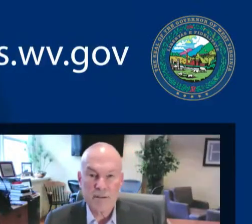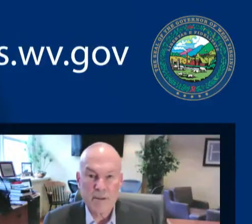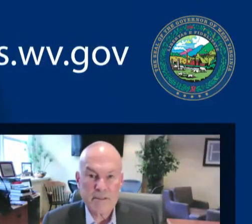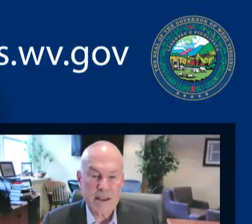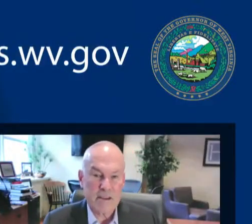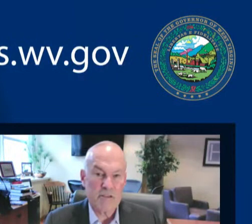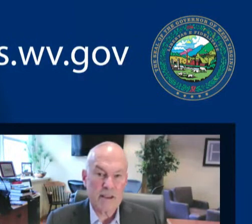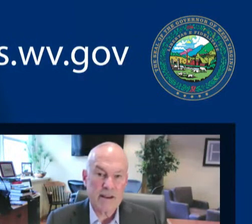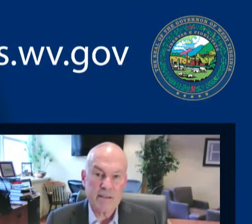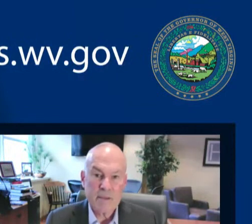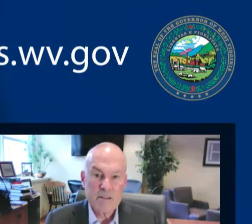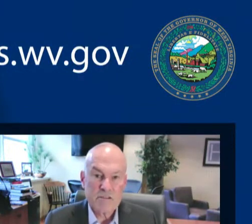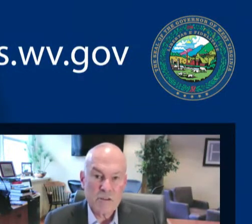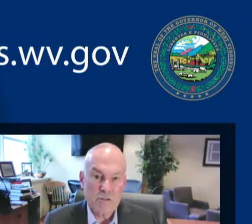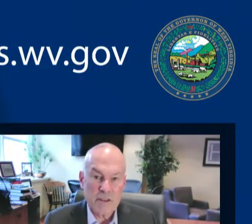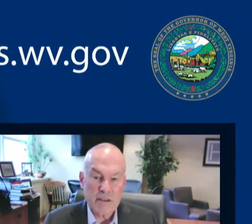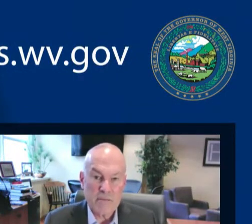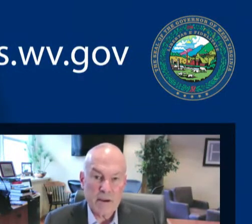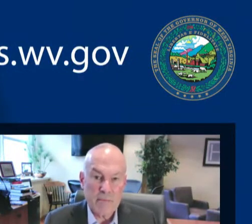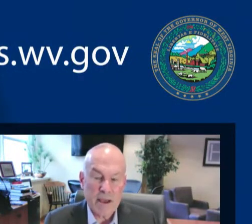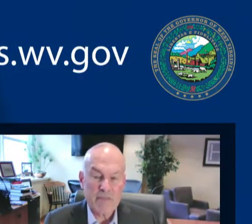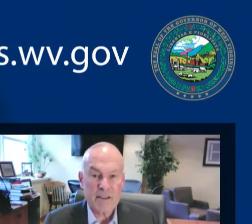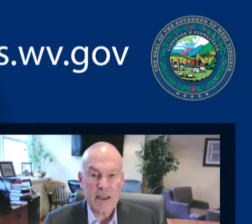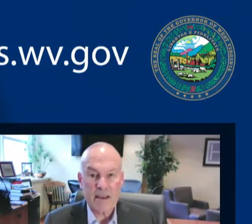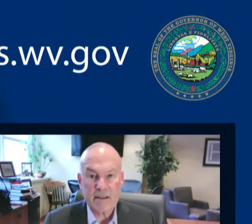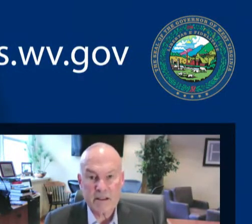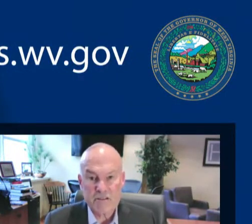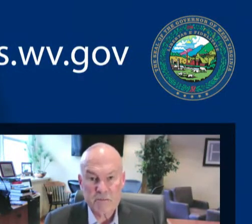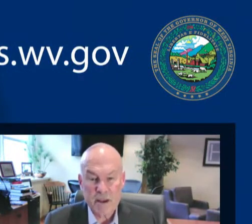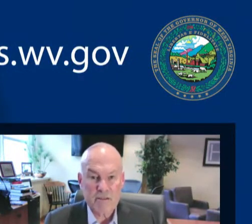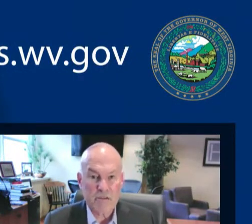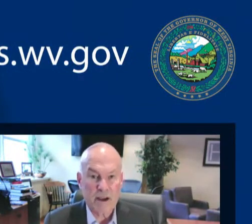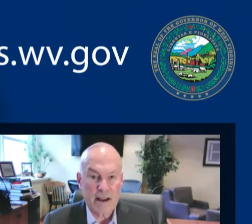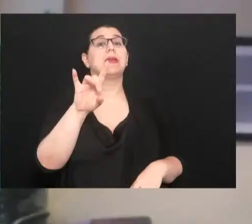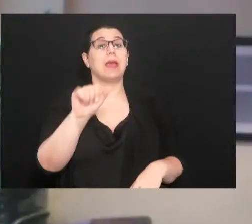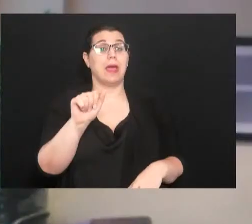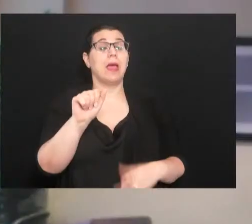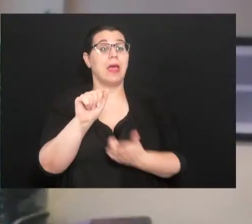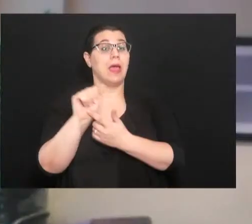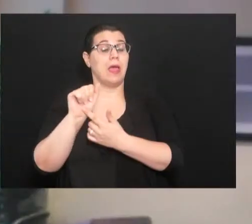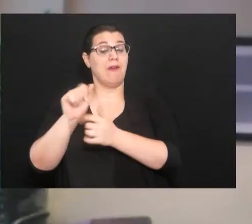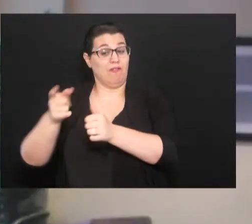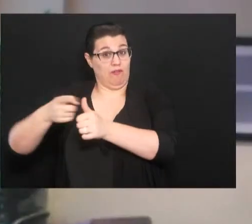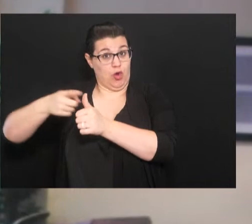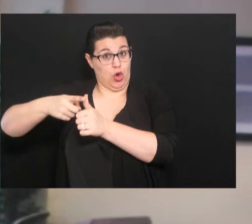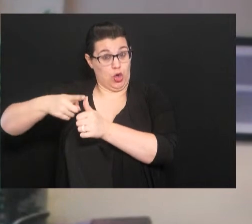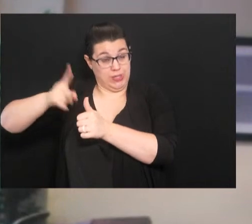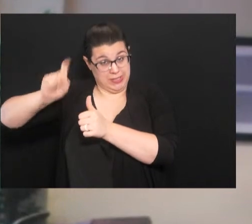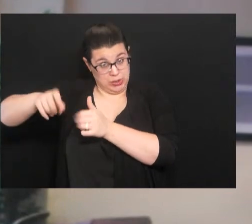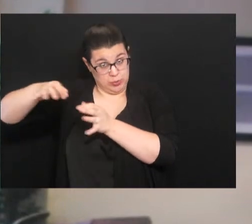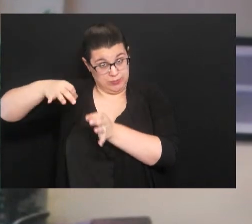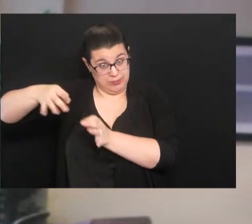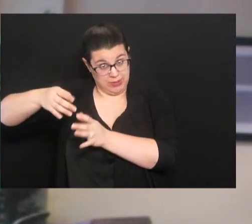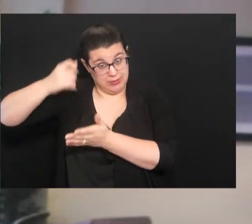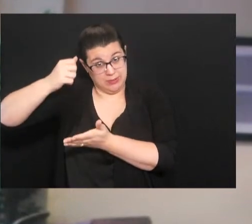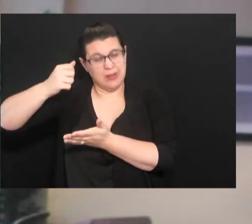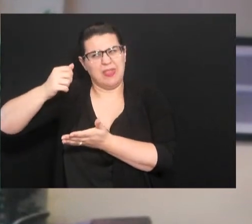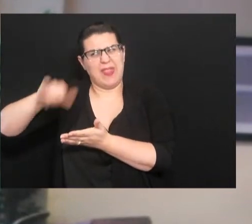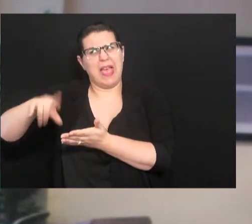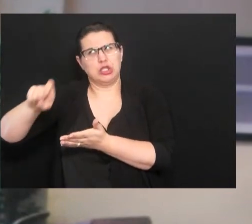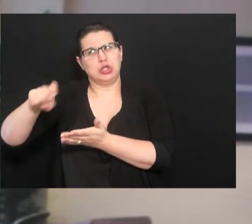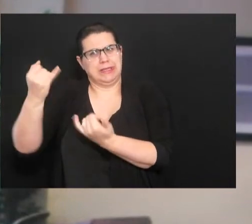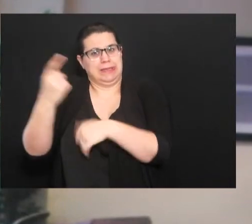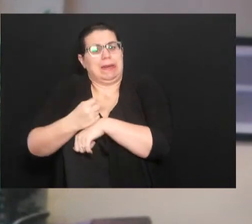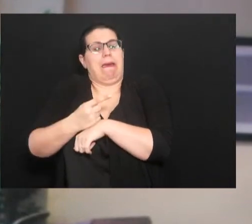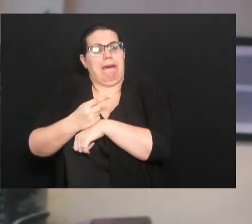Thanks, Jim, and thank you, Kenny. So the FDA needs to make their guidance, which should happen later today. Then